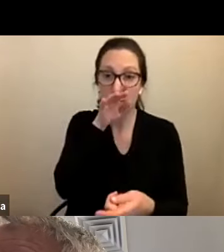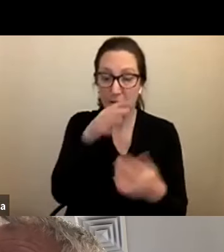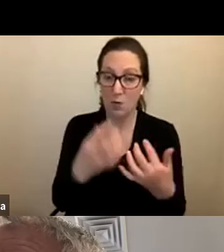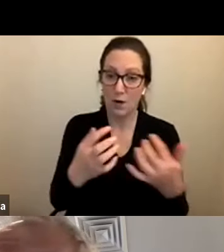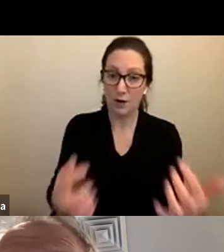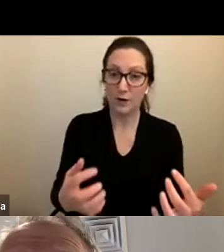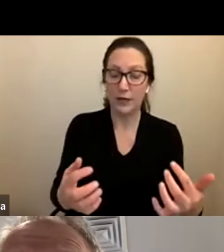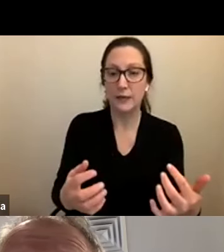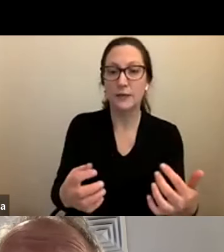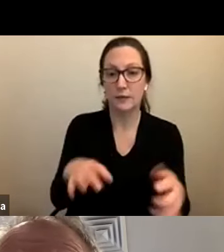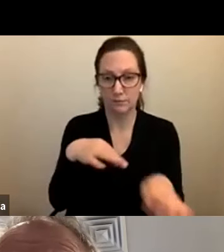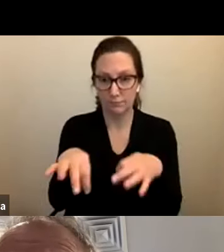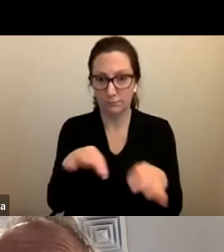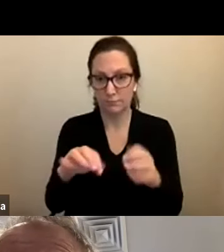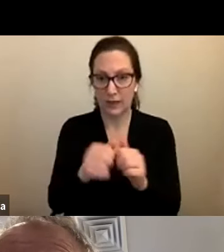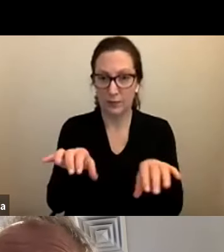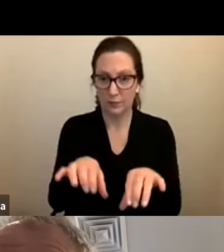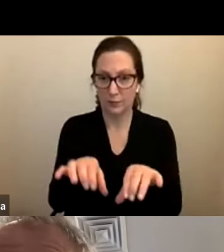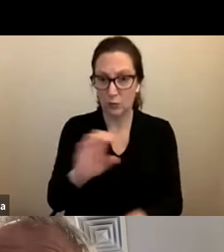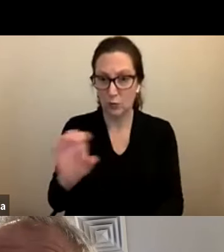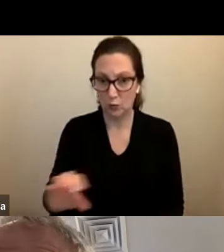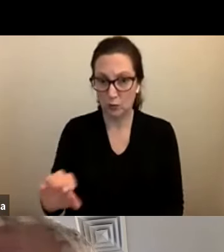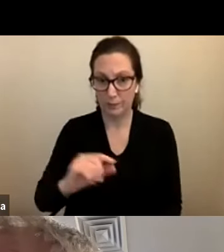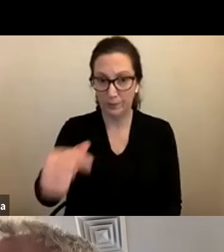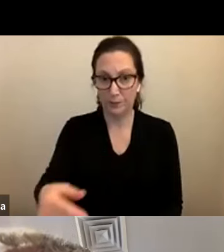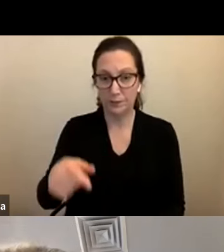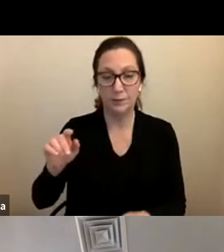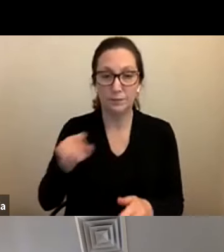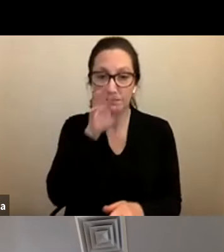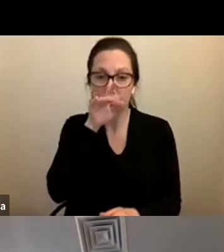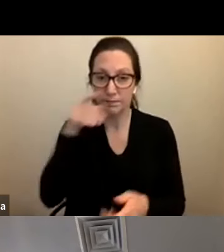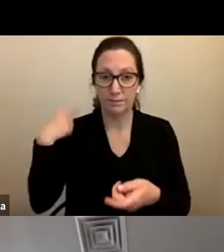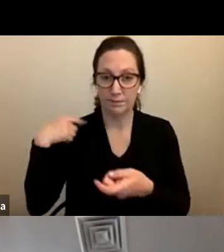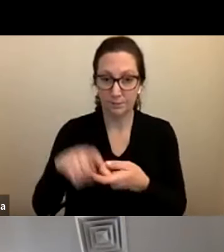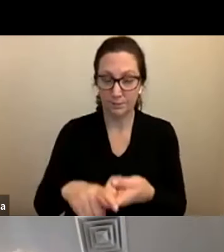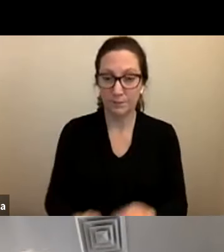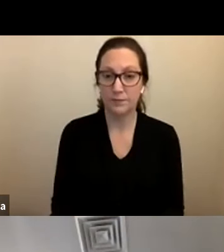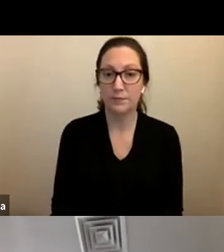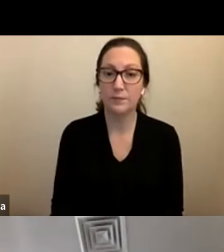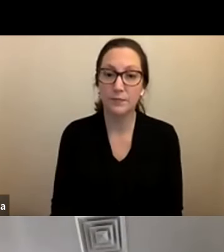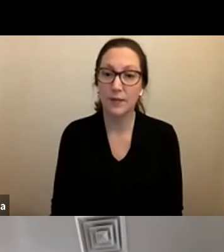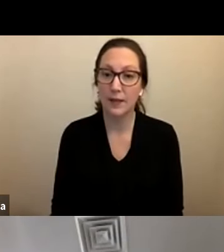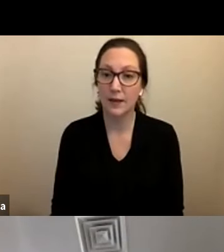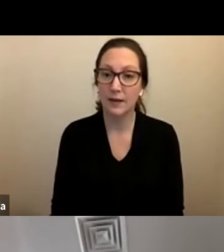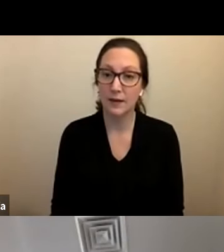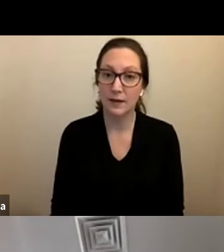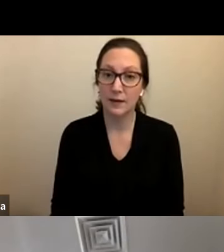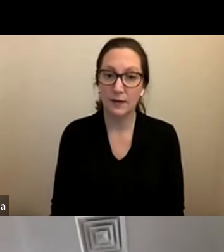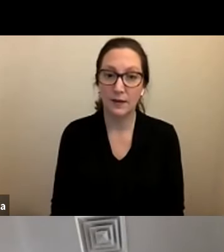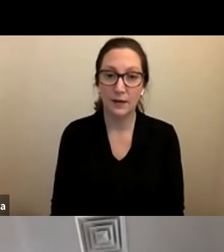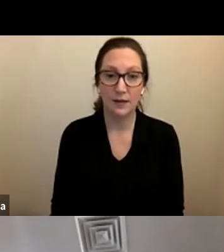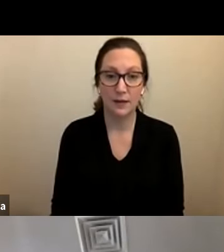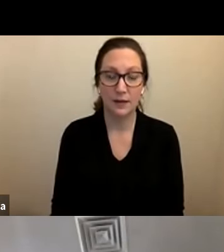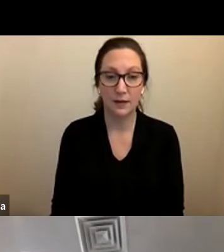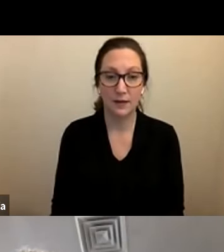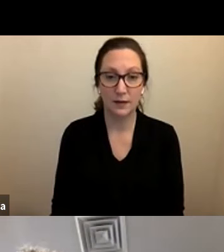their Zoom channel in Spanish? Mr. Dominguez. Hello, good evening, ladies and gentlemen. Good evening,